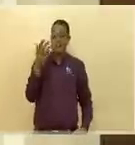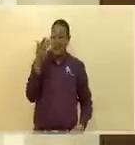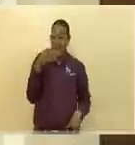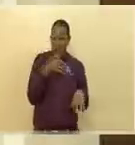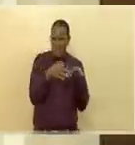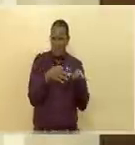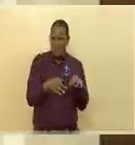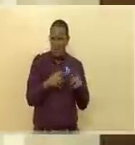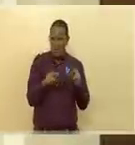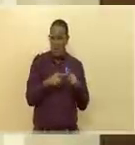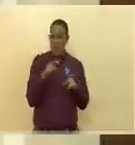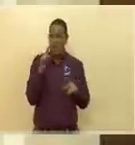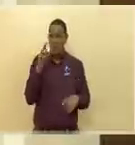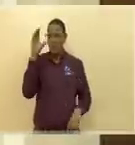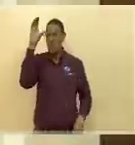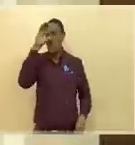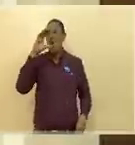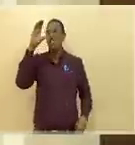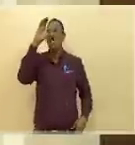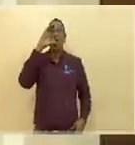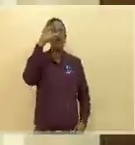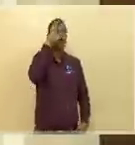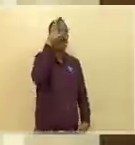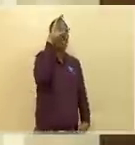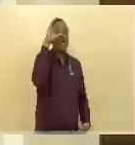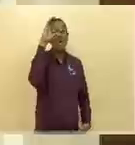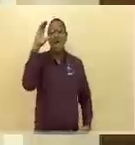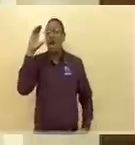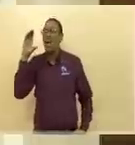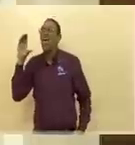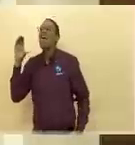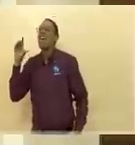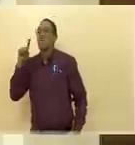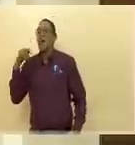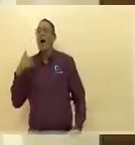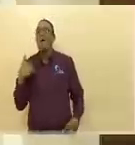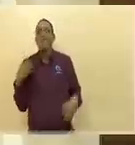So when you are searching, you have more